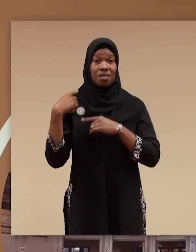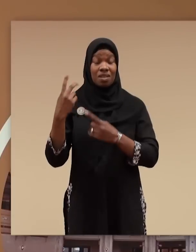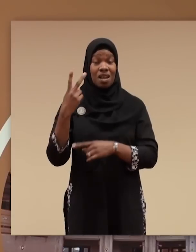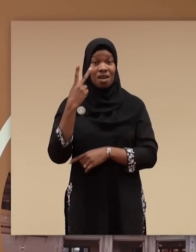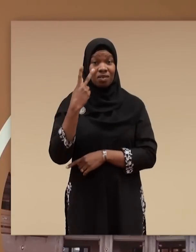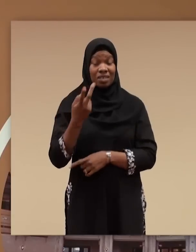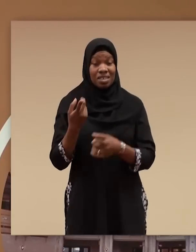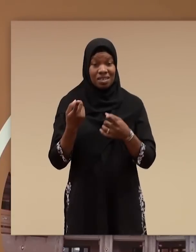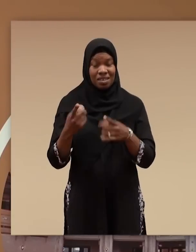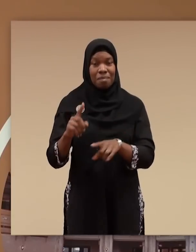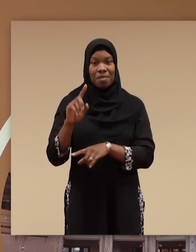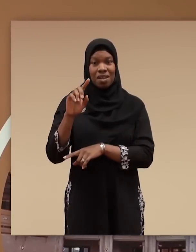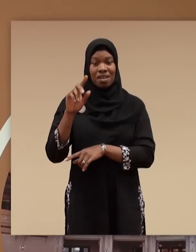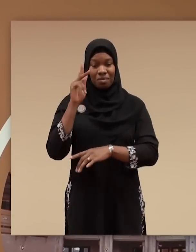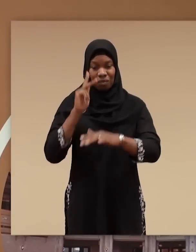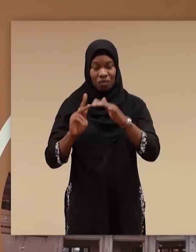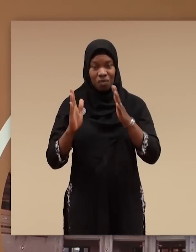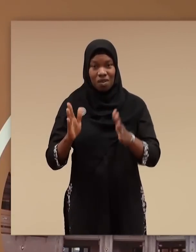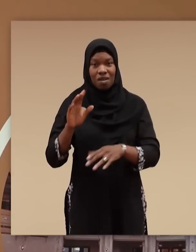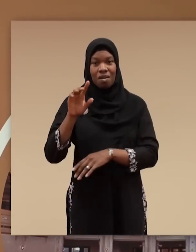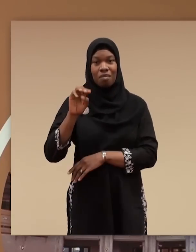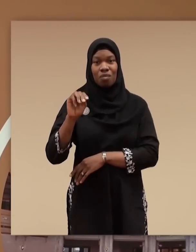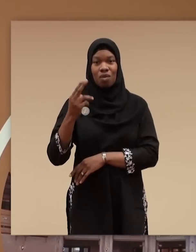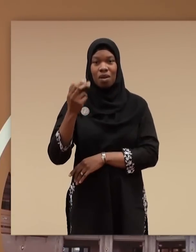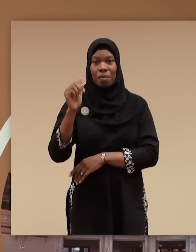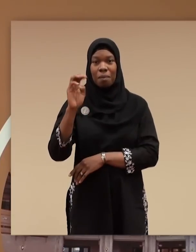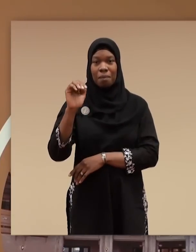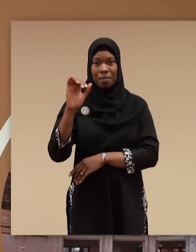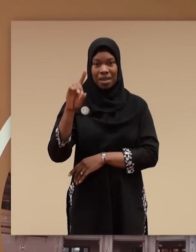his 23 years